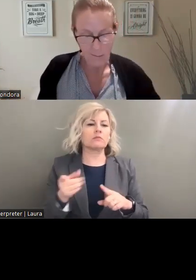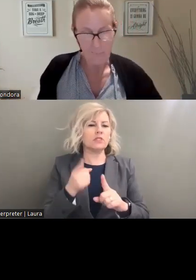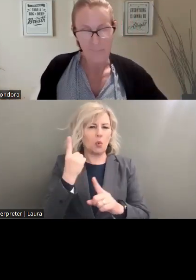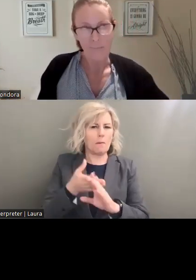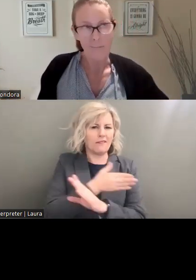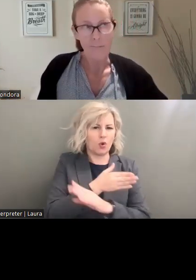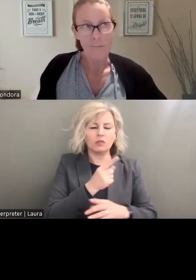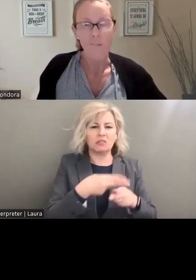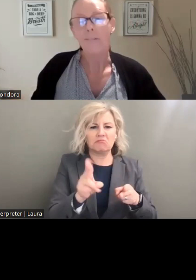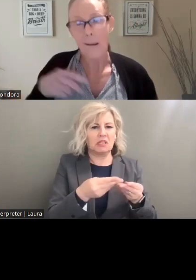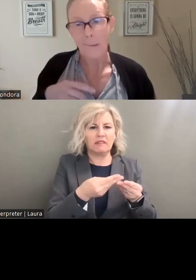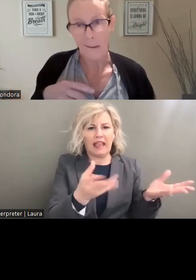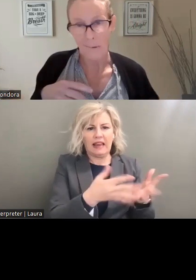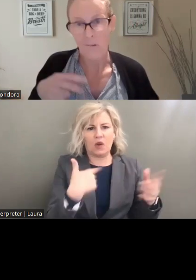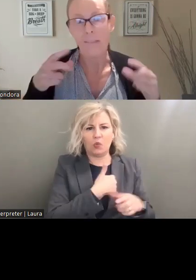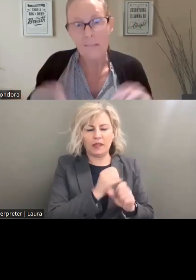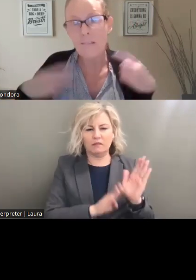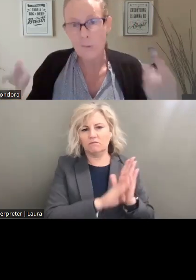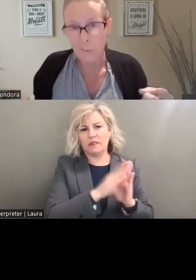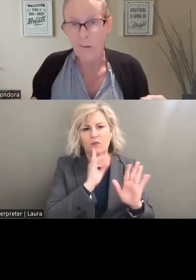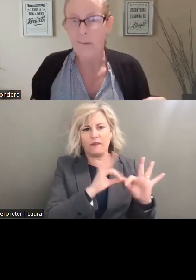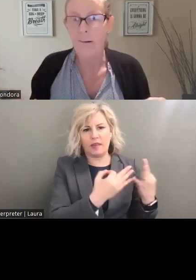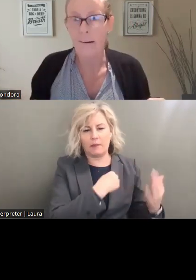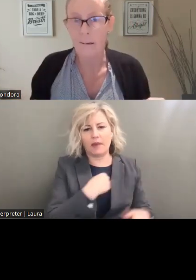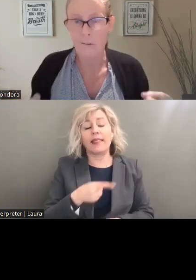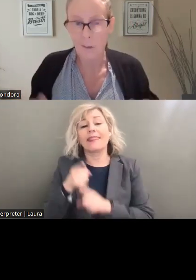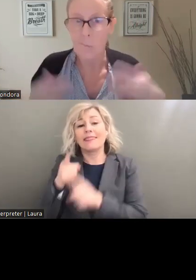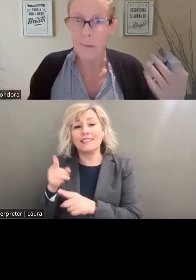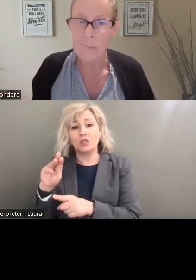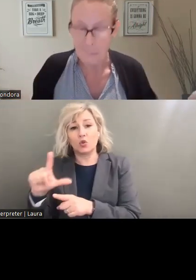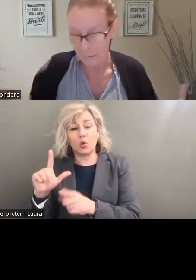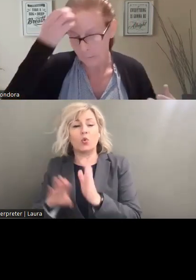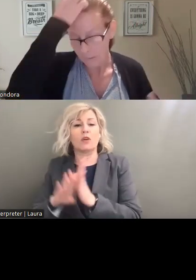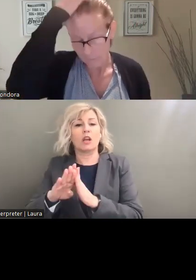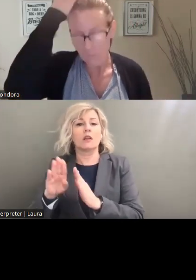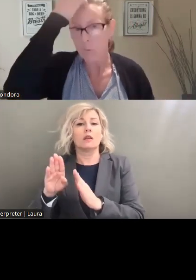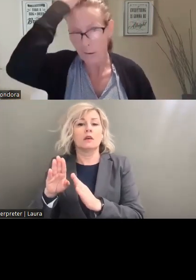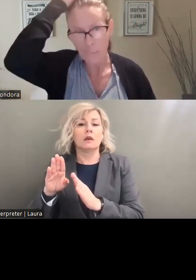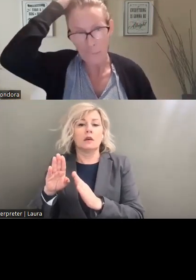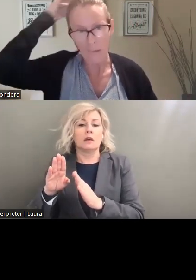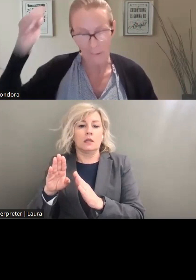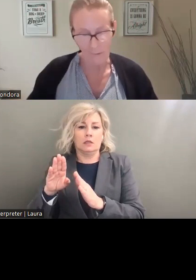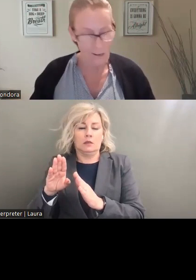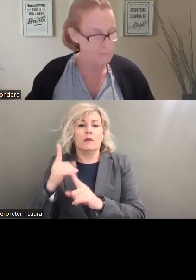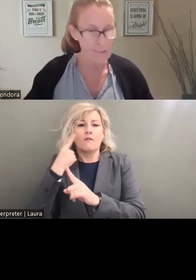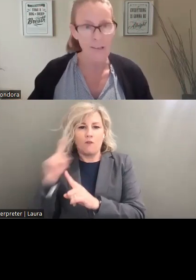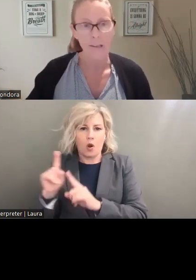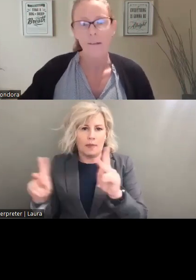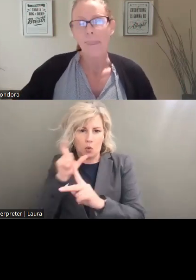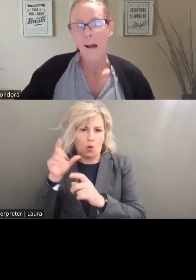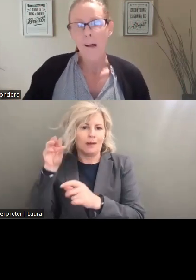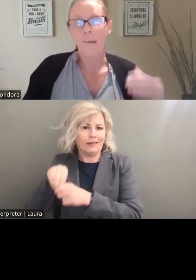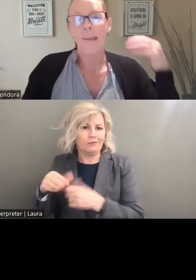created for family members. This is a tool that we created years ago with people in recovery for people in